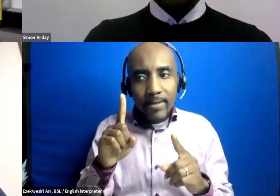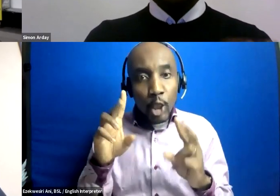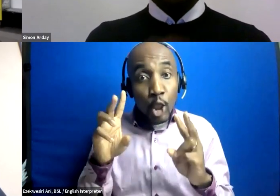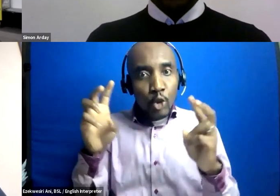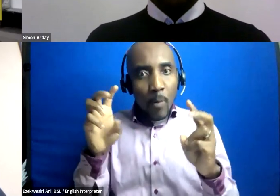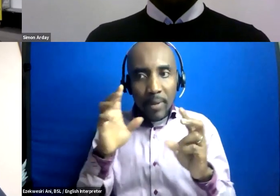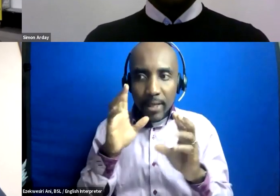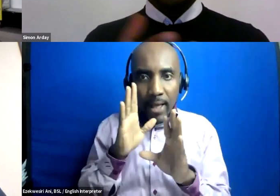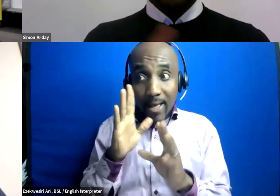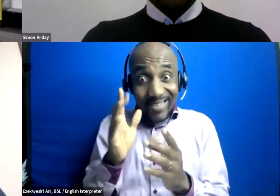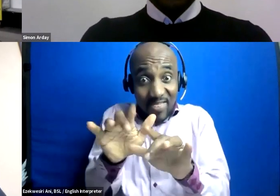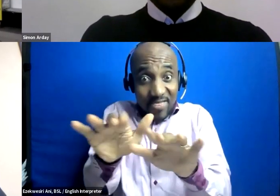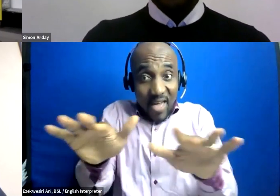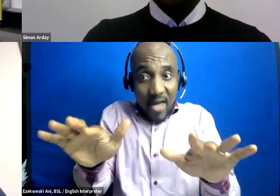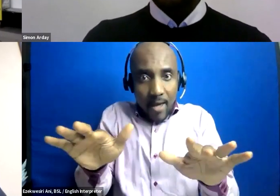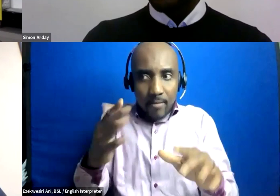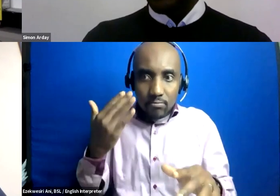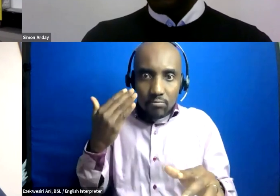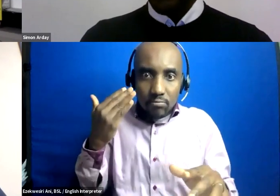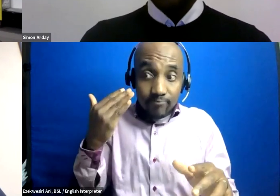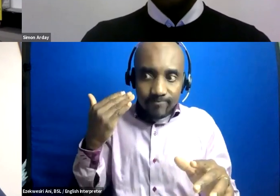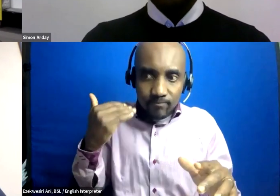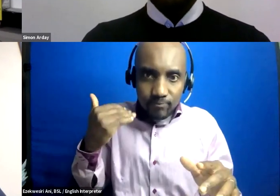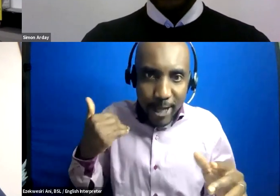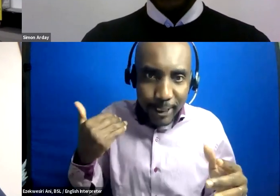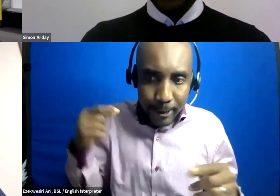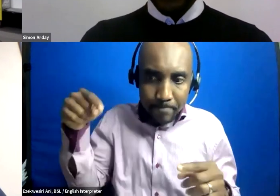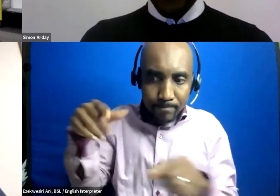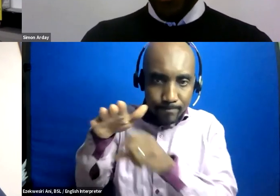is pervasive throughout all of this, and that is racism.